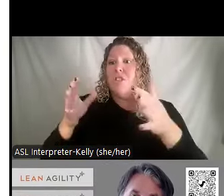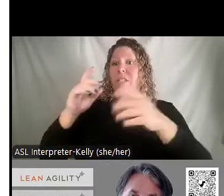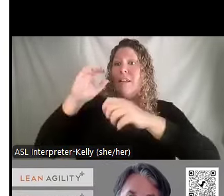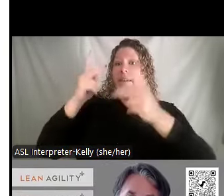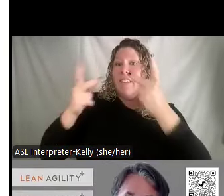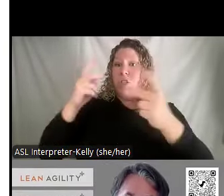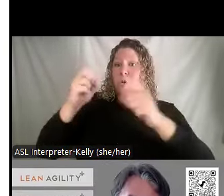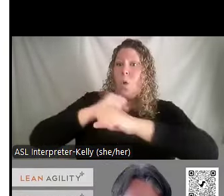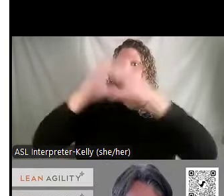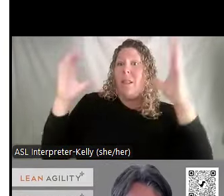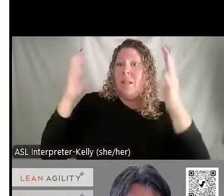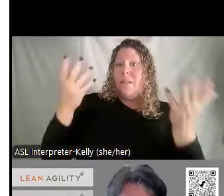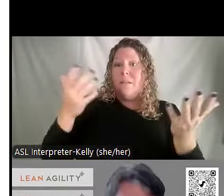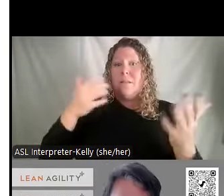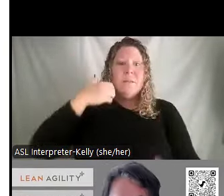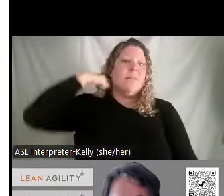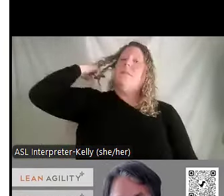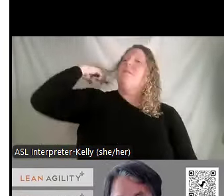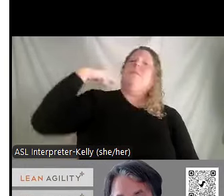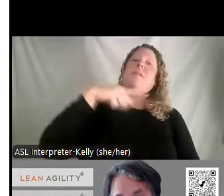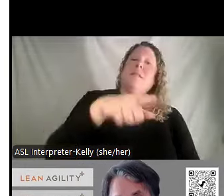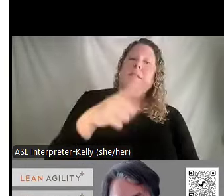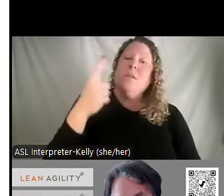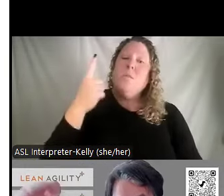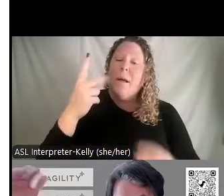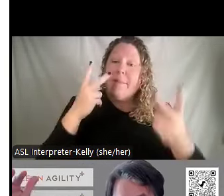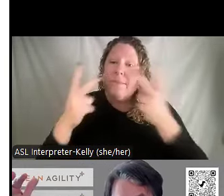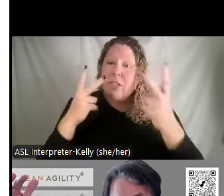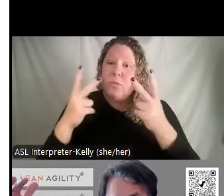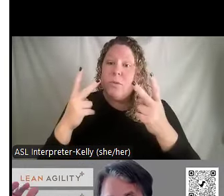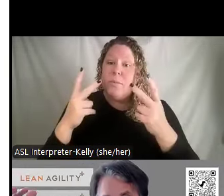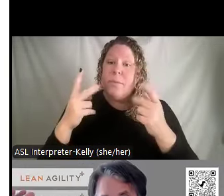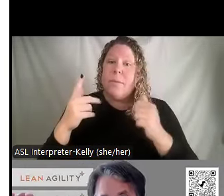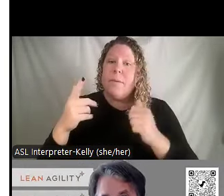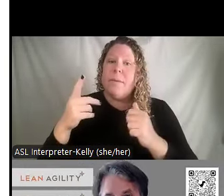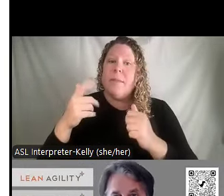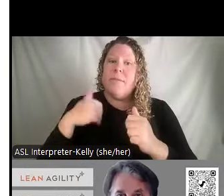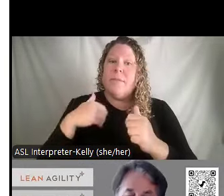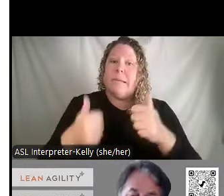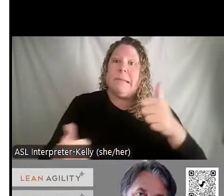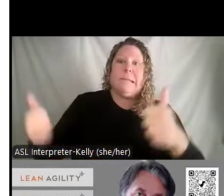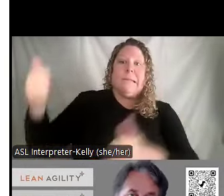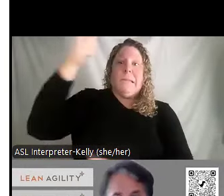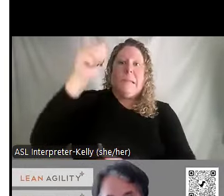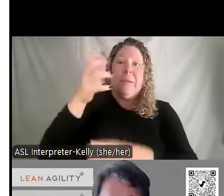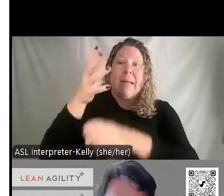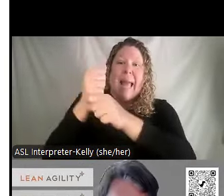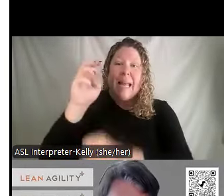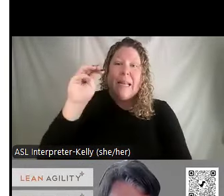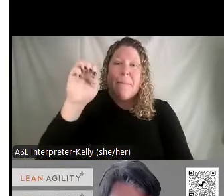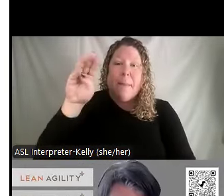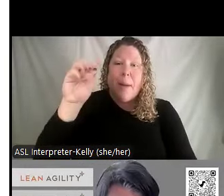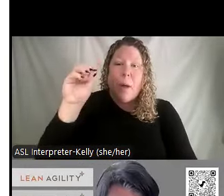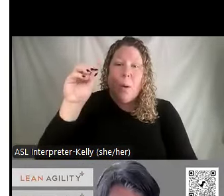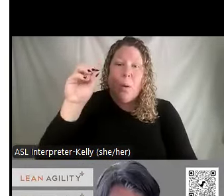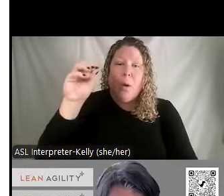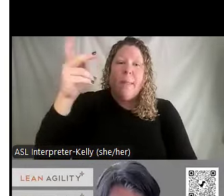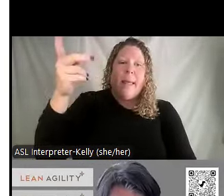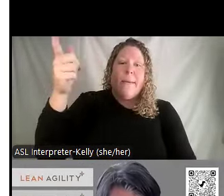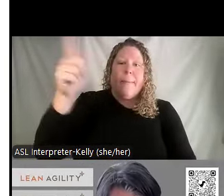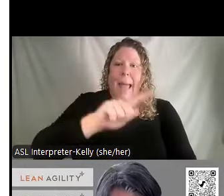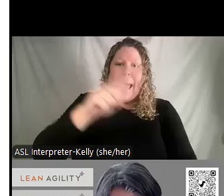is a visual of an organization we worked with. When they would get a memo to their most senior executive, it would go back and forth and back and forth and back and